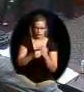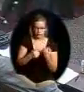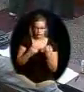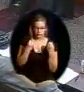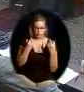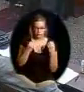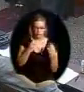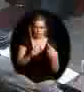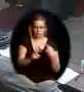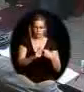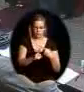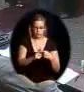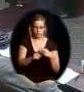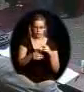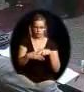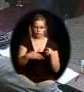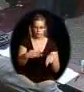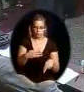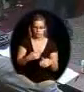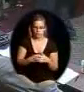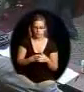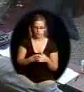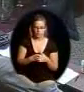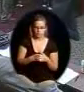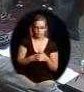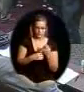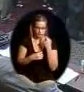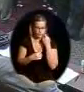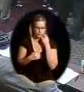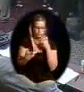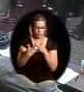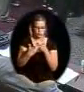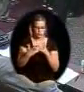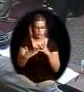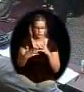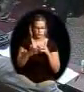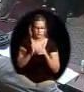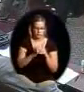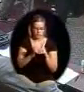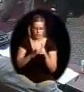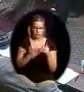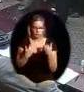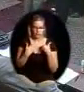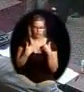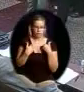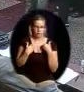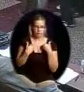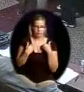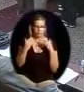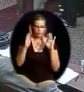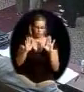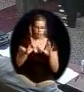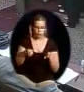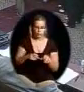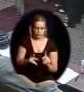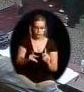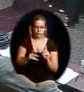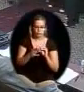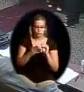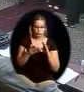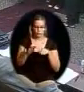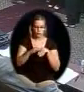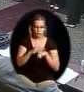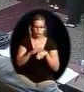both of our students. The latest partnership development is providing great opportunities for students enrolled in the district's